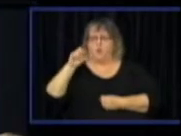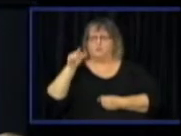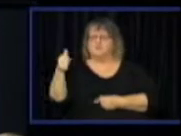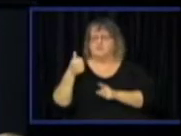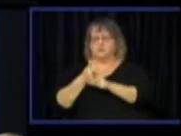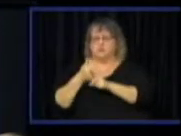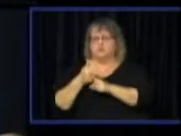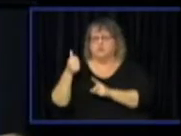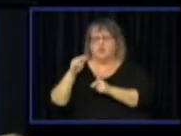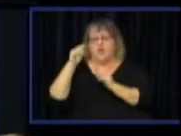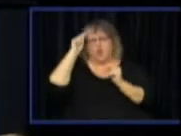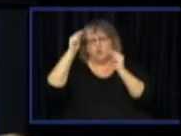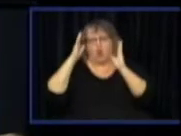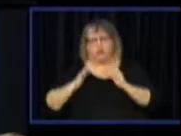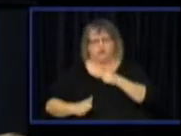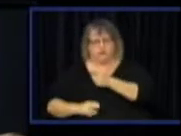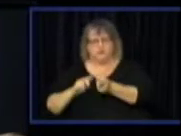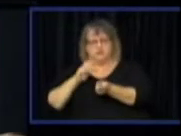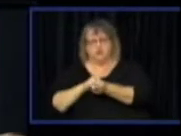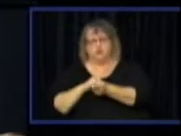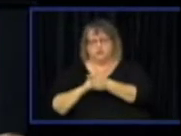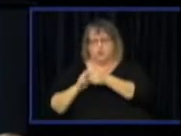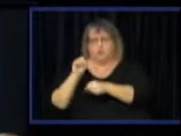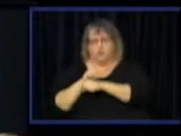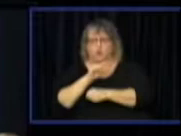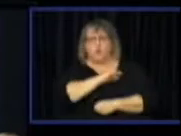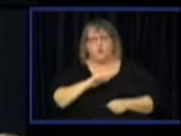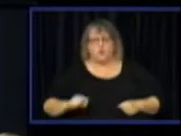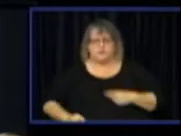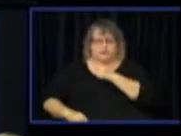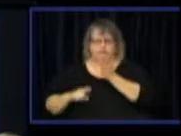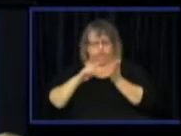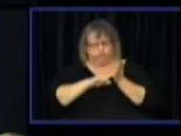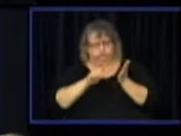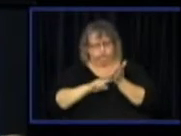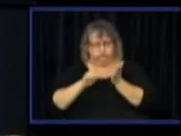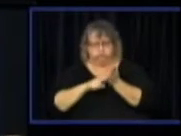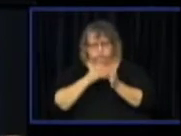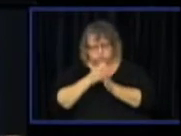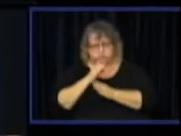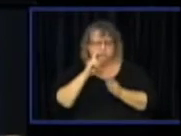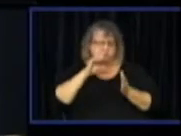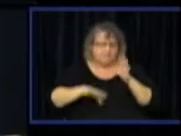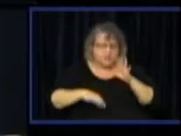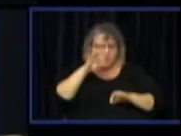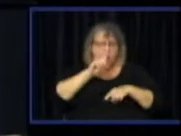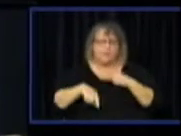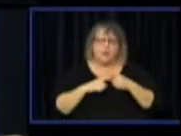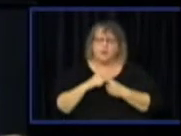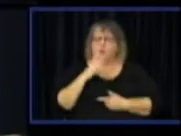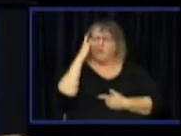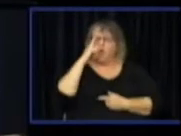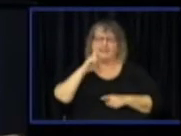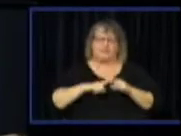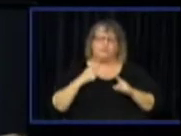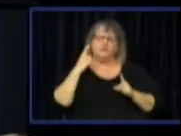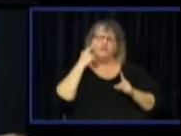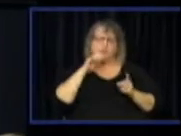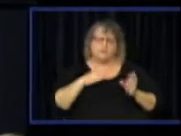works with me at Queens Medical Center as well, and he's actually dedicated his research career to trying to answer that question, to trying to figure